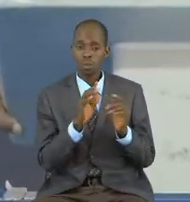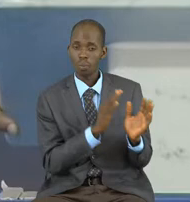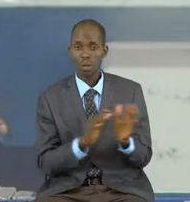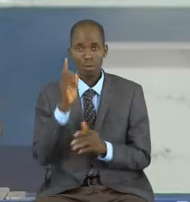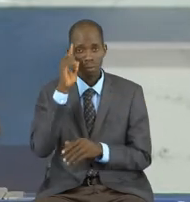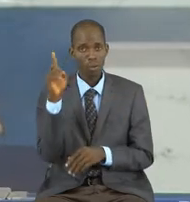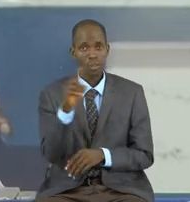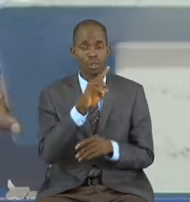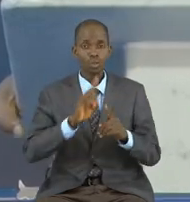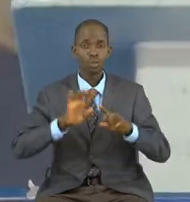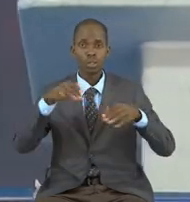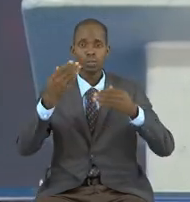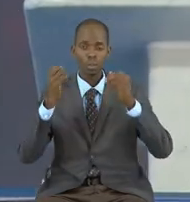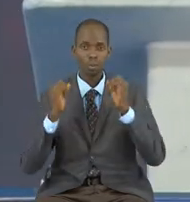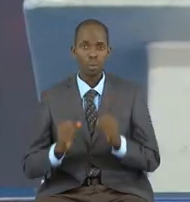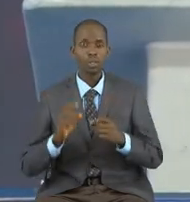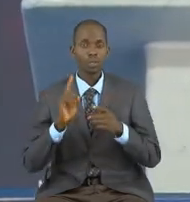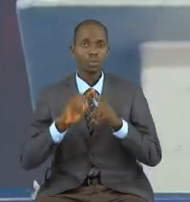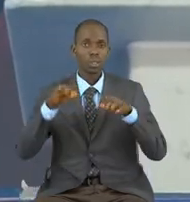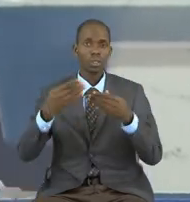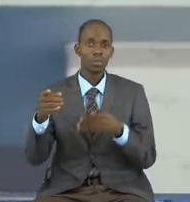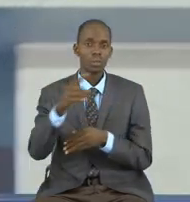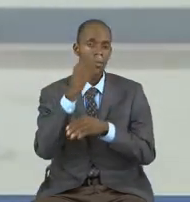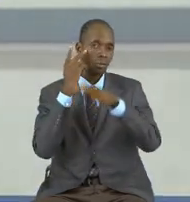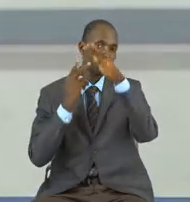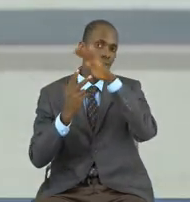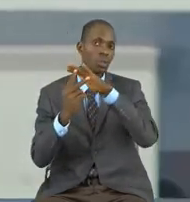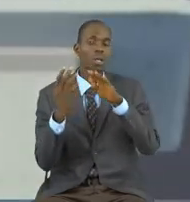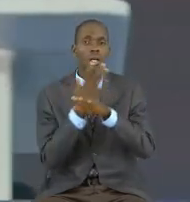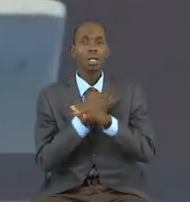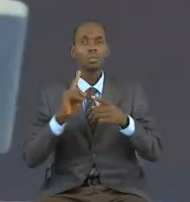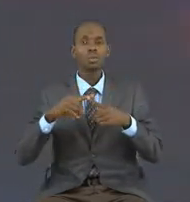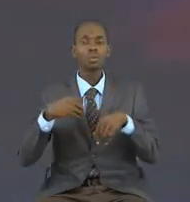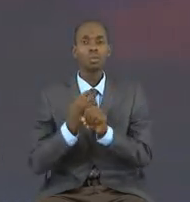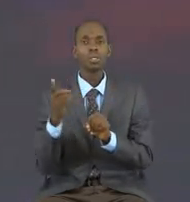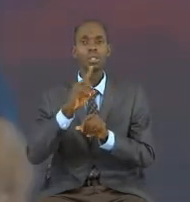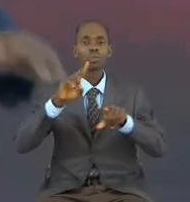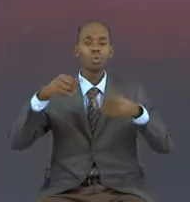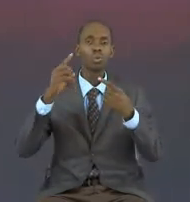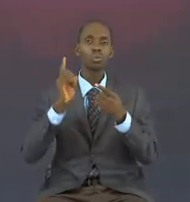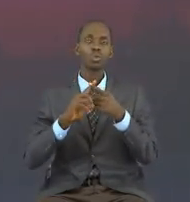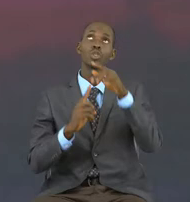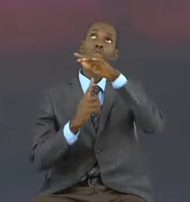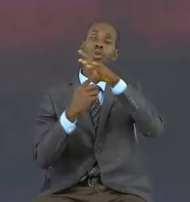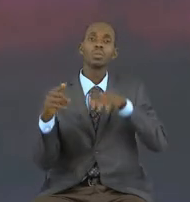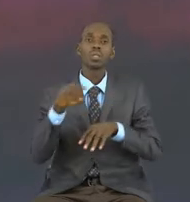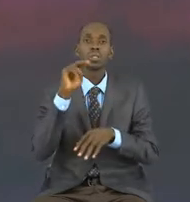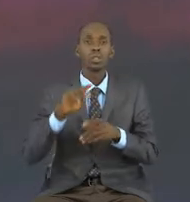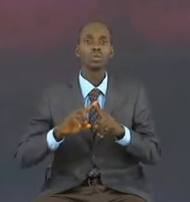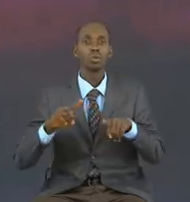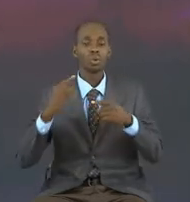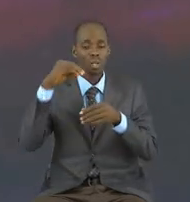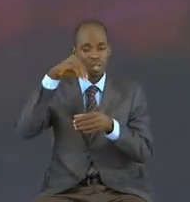empower them, to envision them, and to make them go to the places they ought to go in the power of